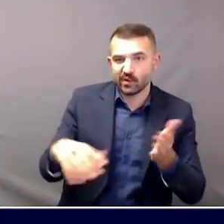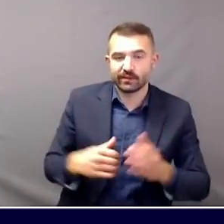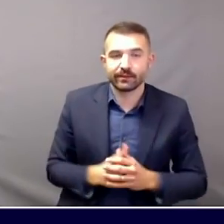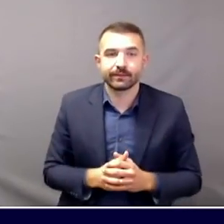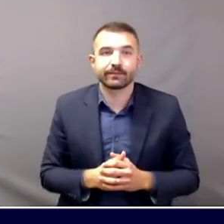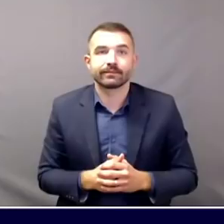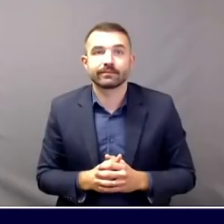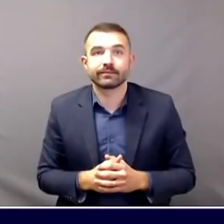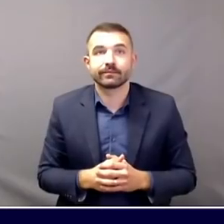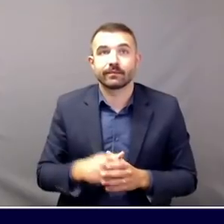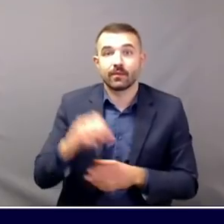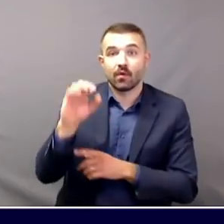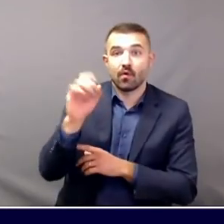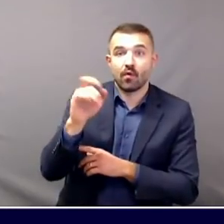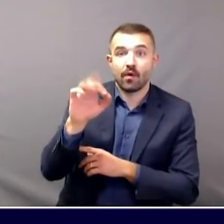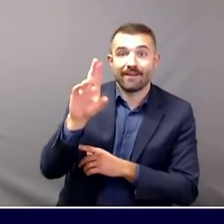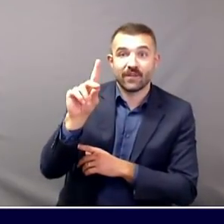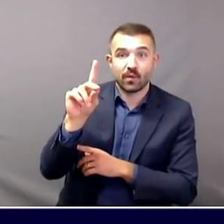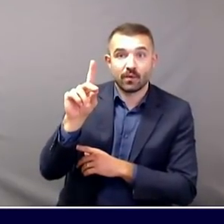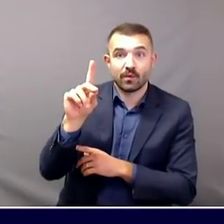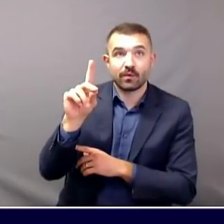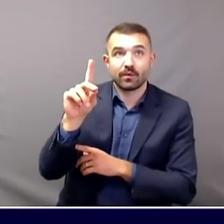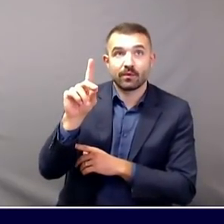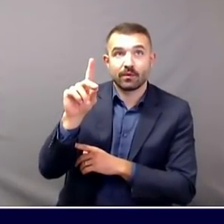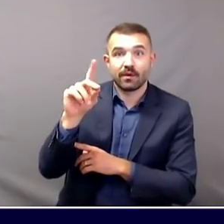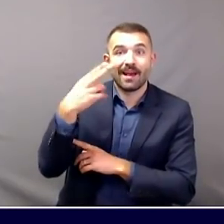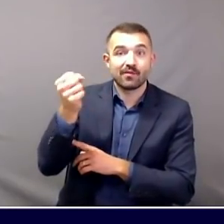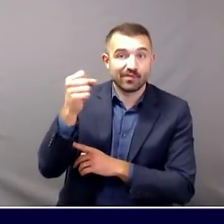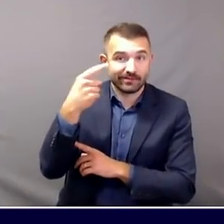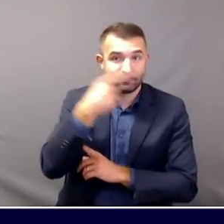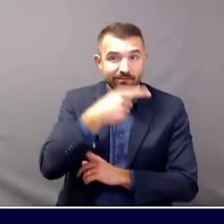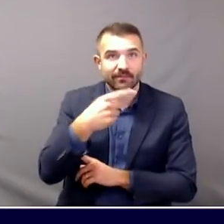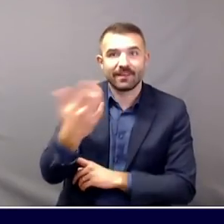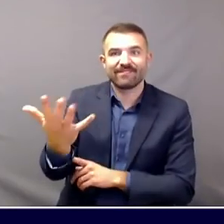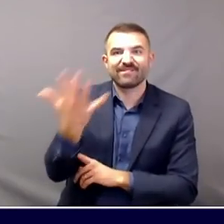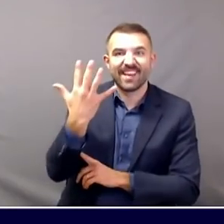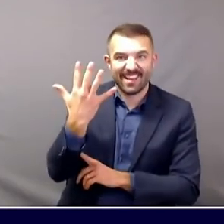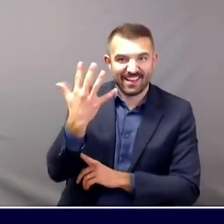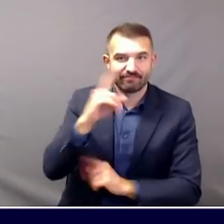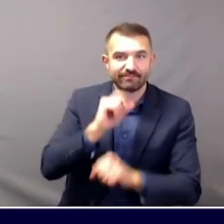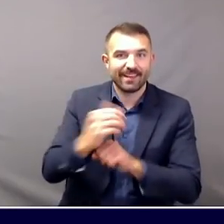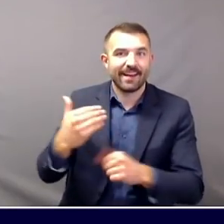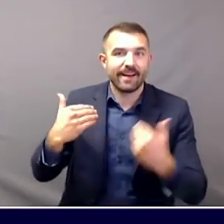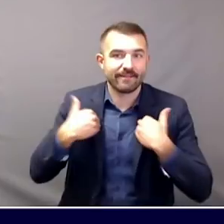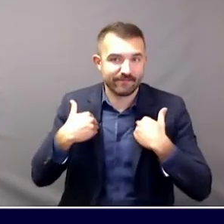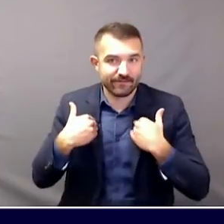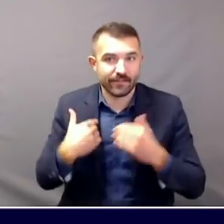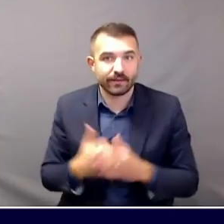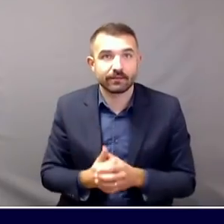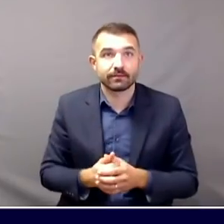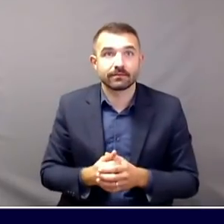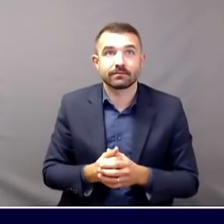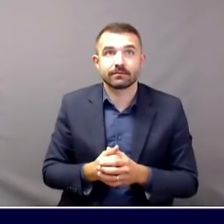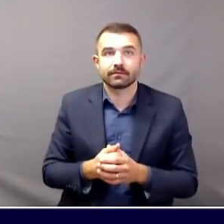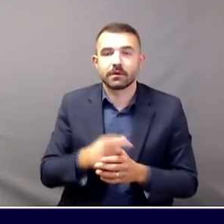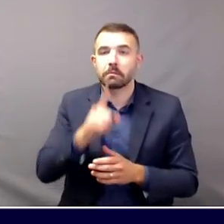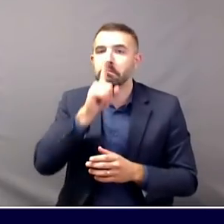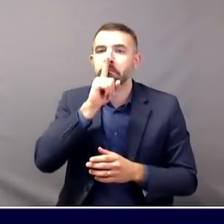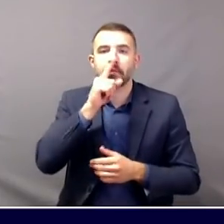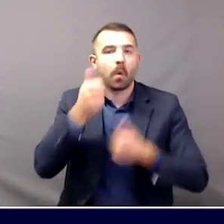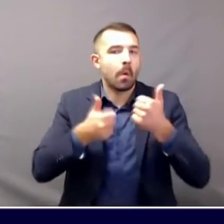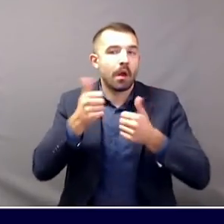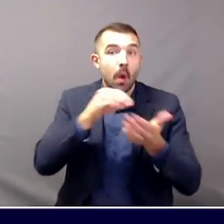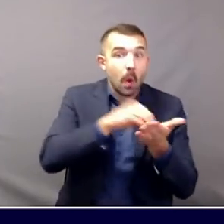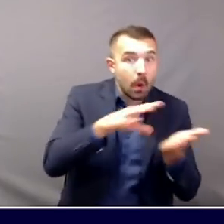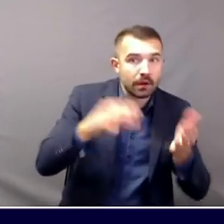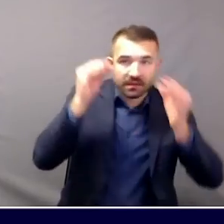are 5 outbreak investigations that we have opened just in the past 24 hours, all of which are in the Western